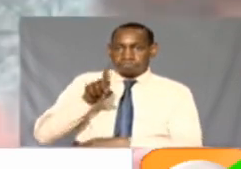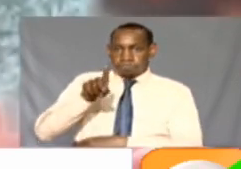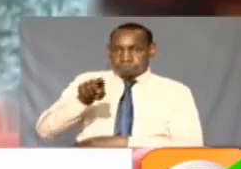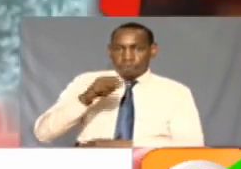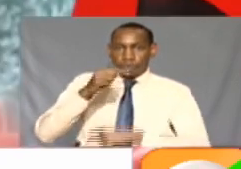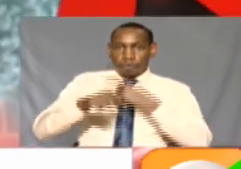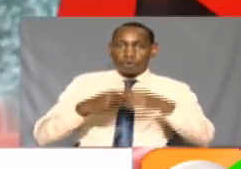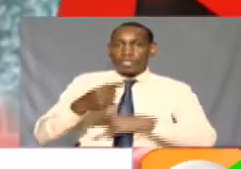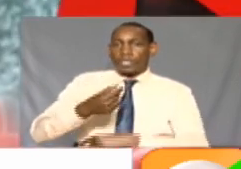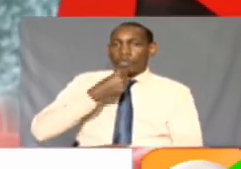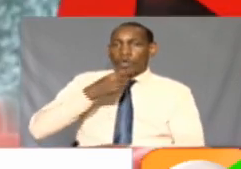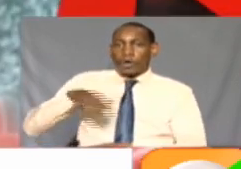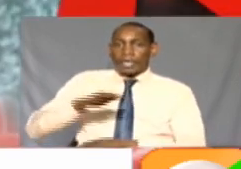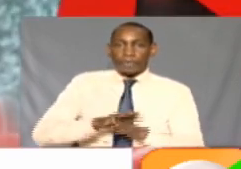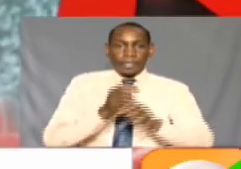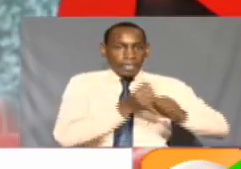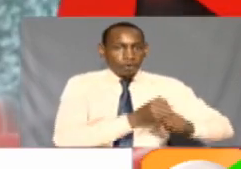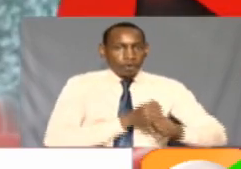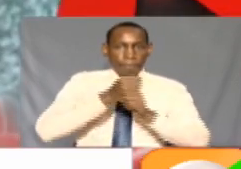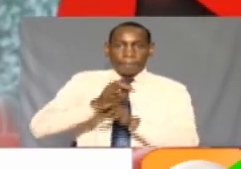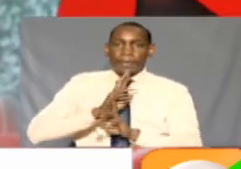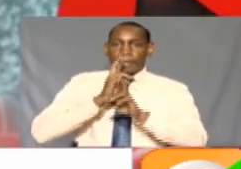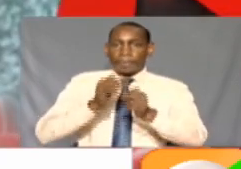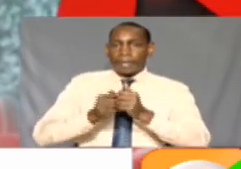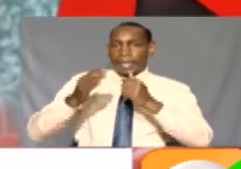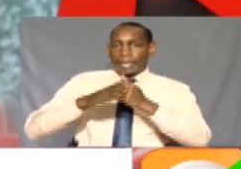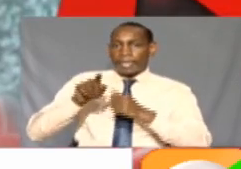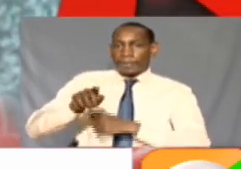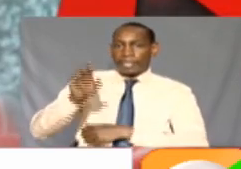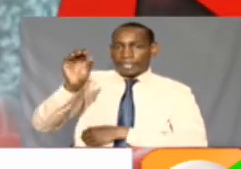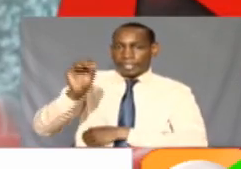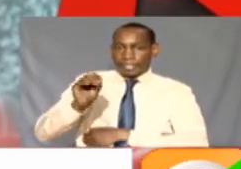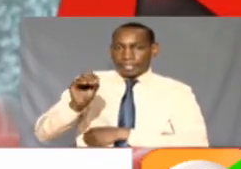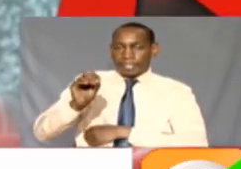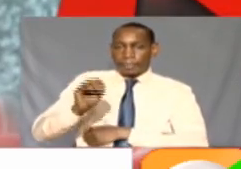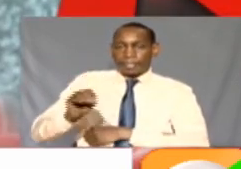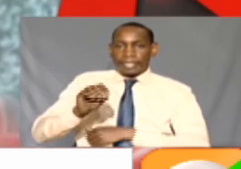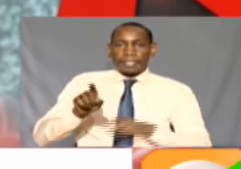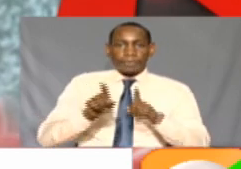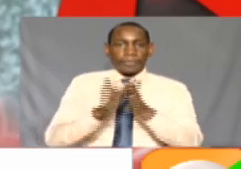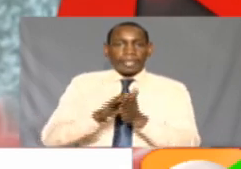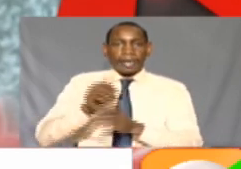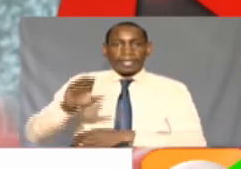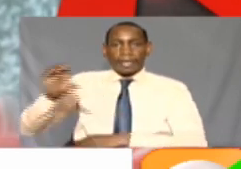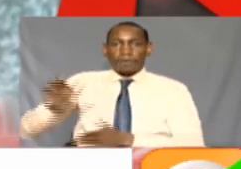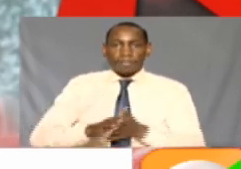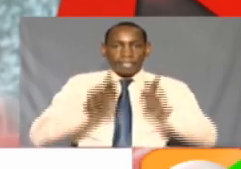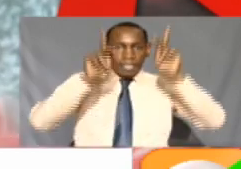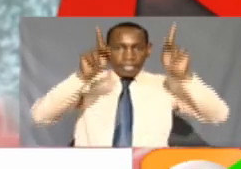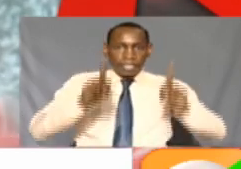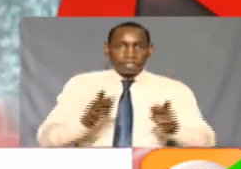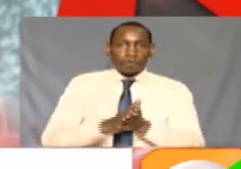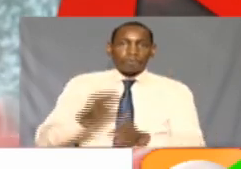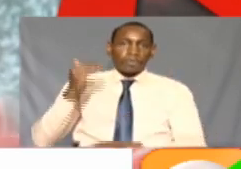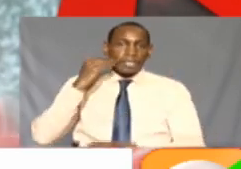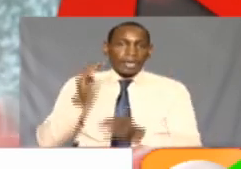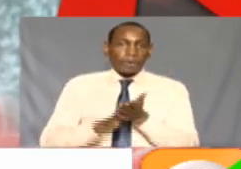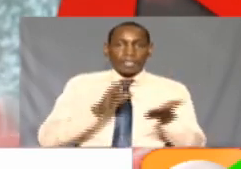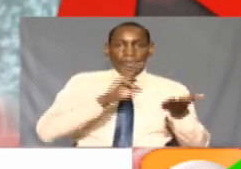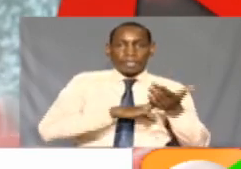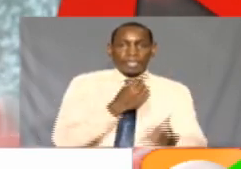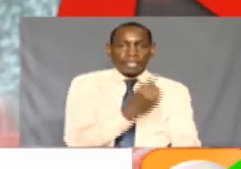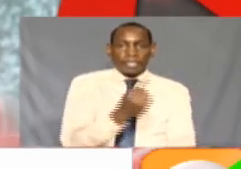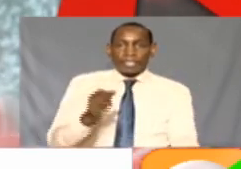region, with Homa Bay County reporting 19.6% of prevalence. Other counties of Kisumu, Siaya and Migori have each more